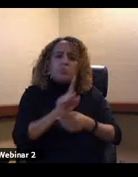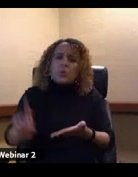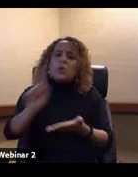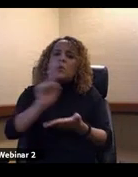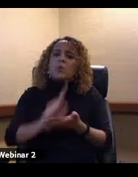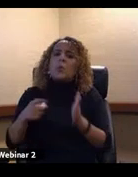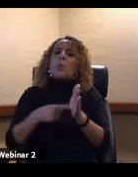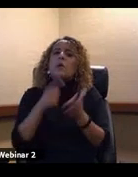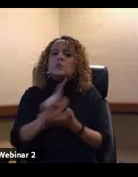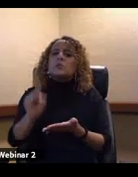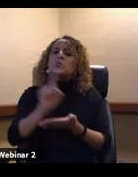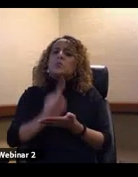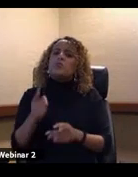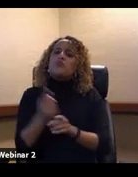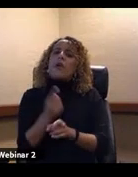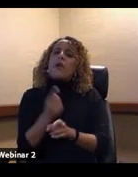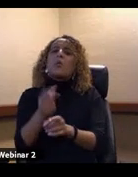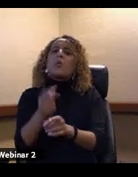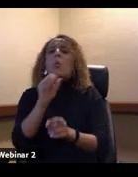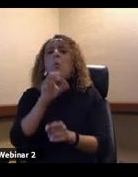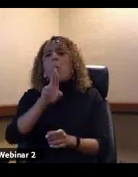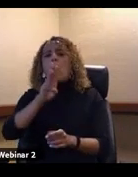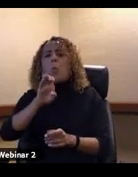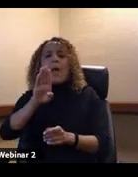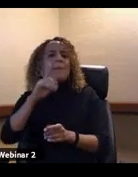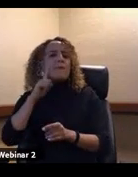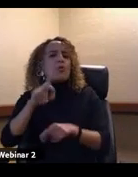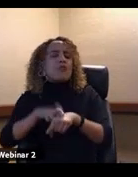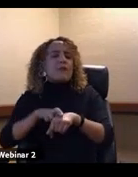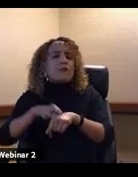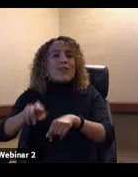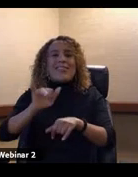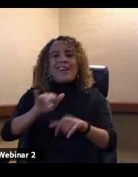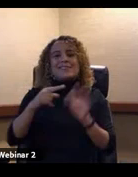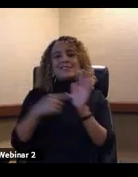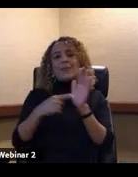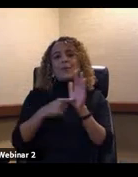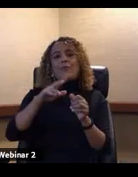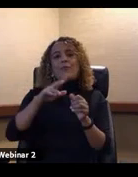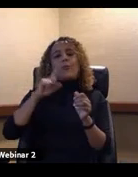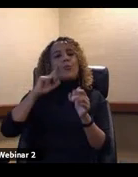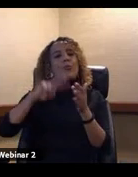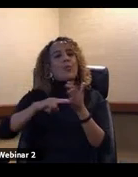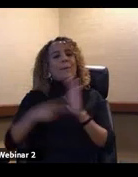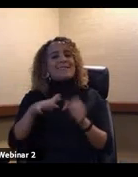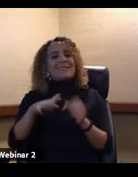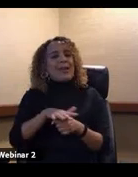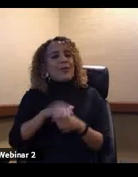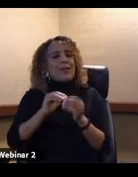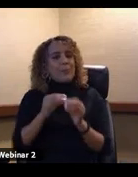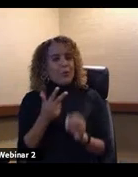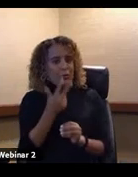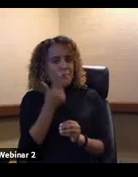organizations meet regularly and coordinated a seamless web for referrals. That's an example of Purpose Area 3.